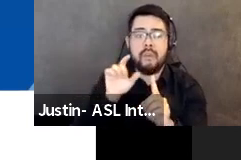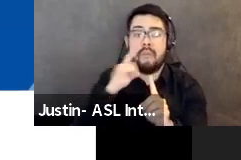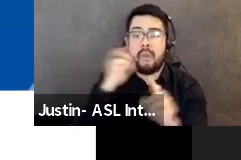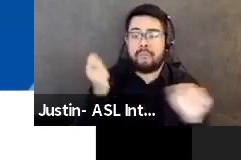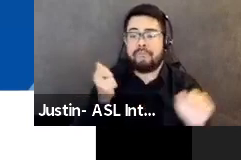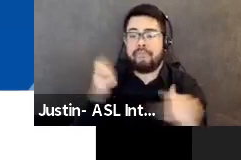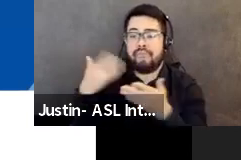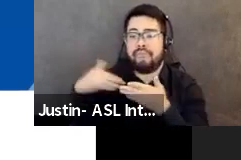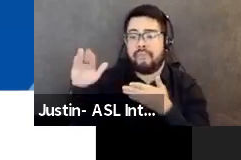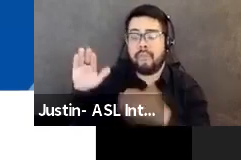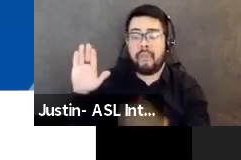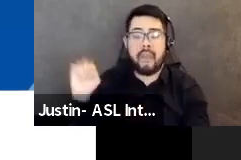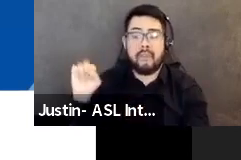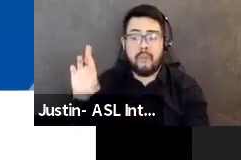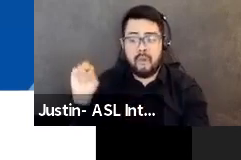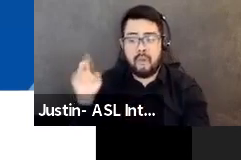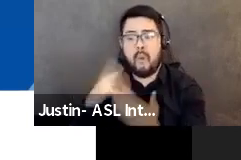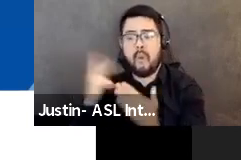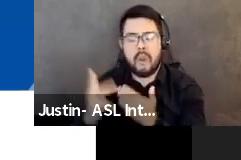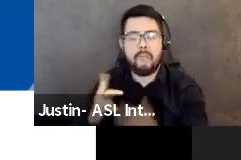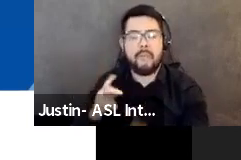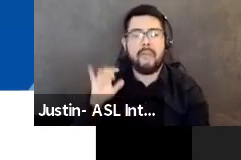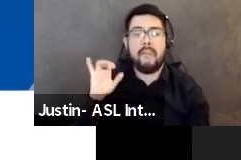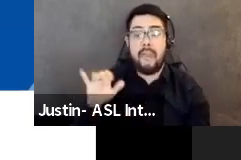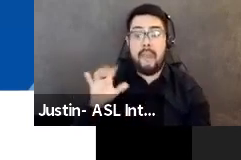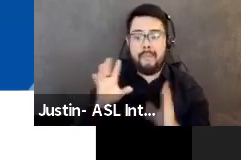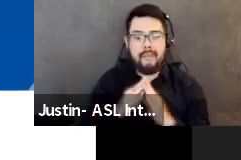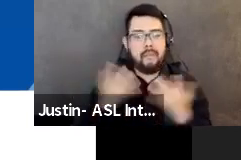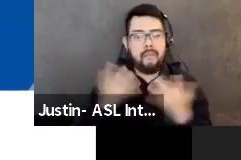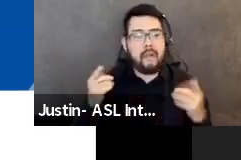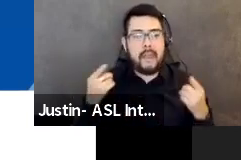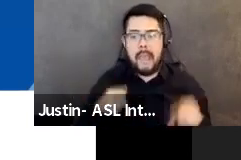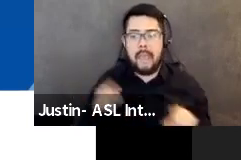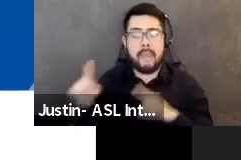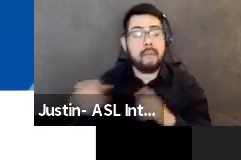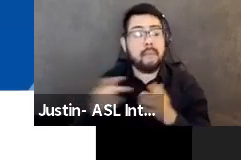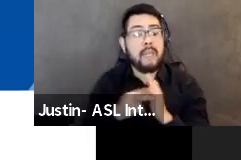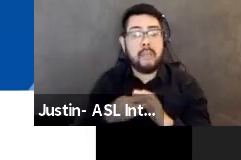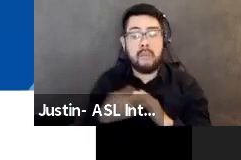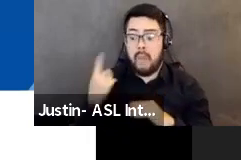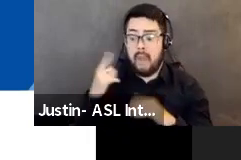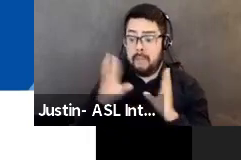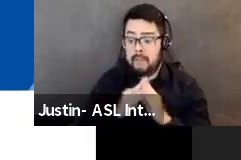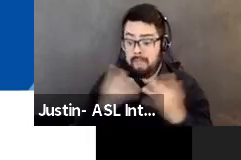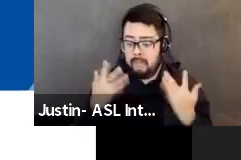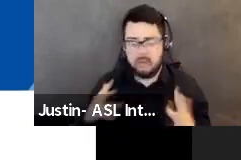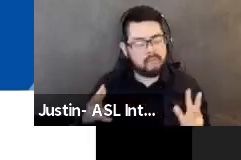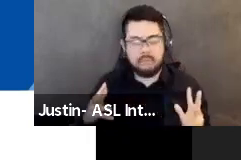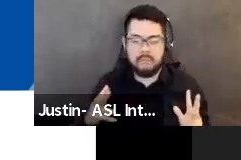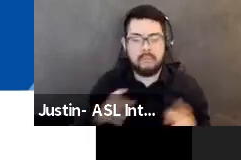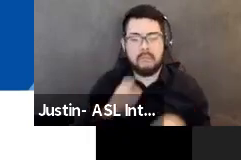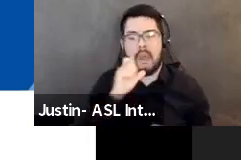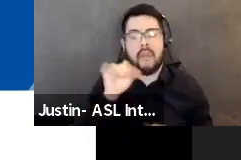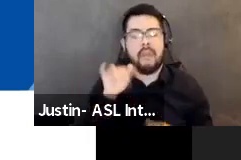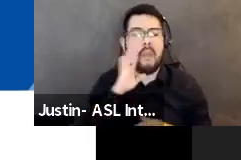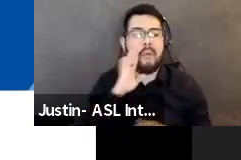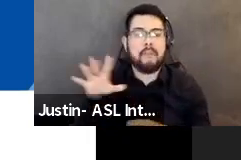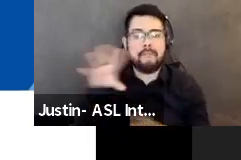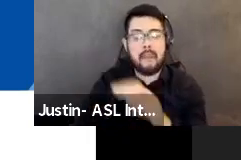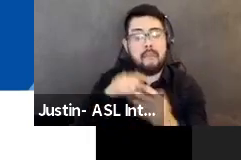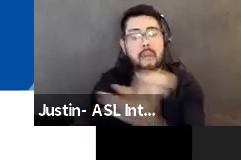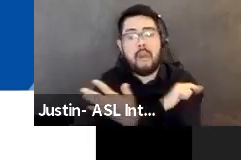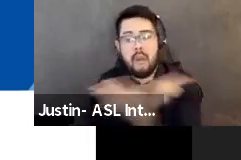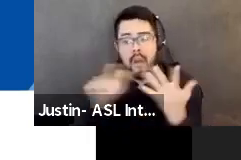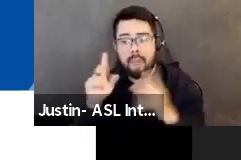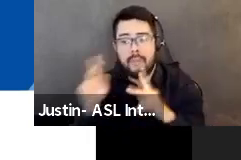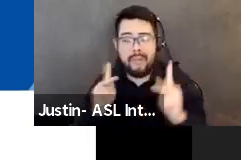program these meetings have begun it is not a one meeting effort it's going to involve an all hands on deck we are